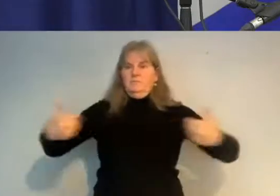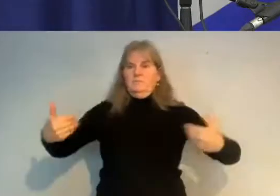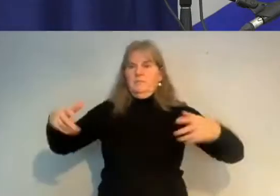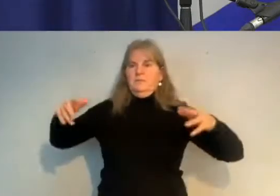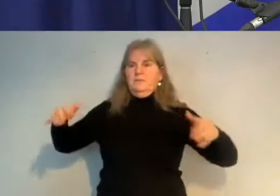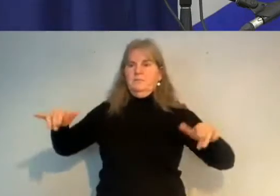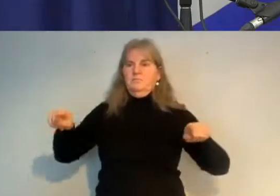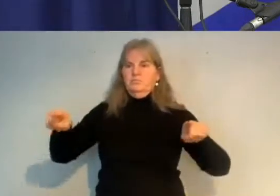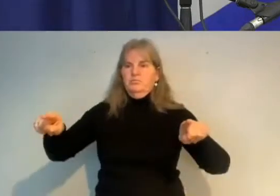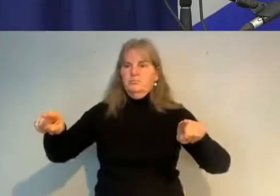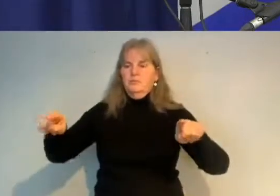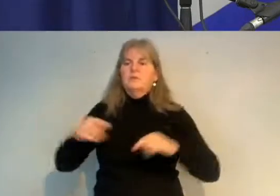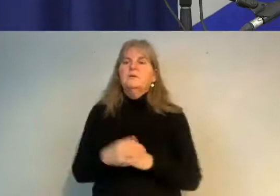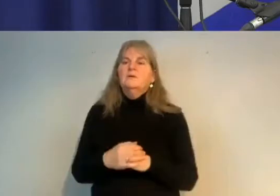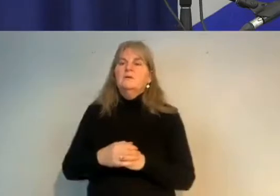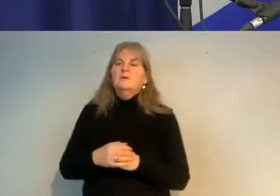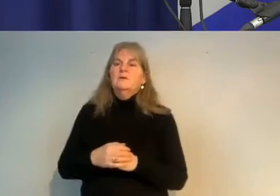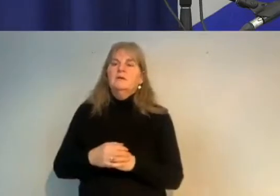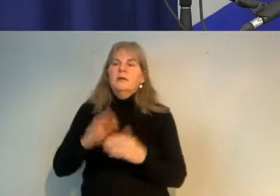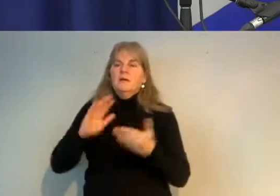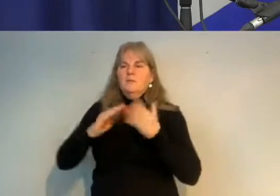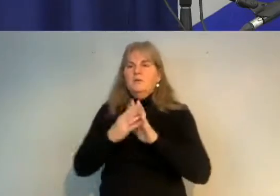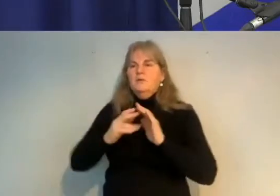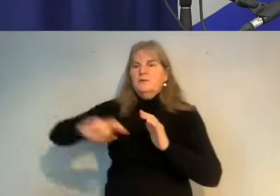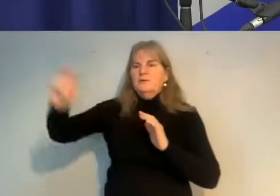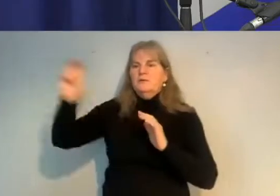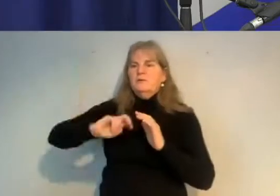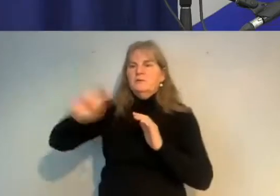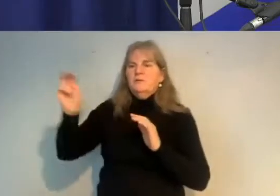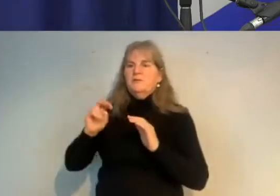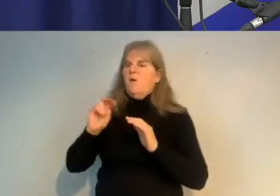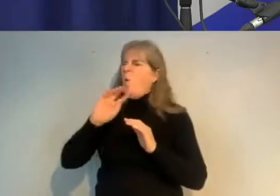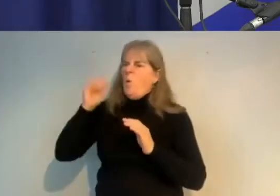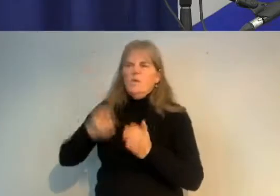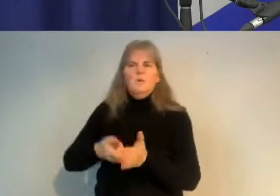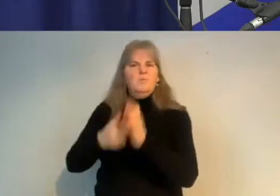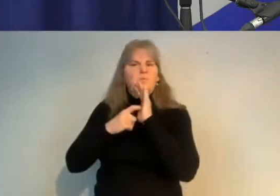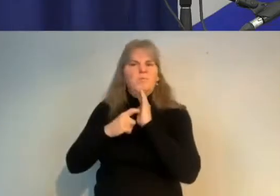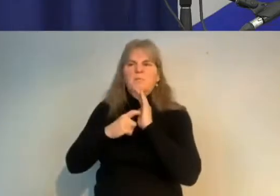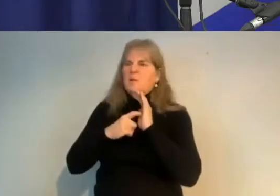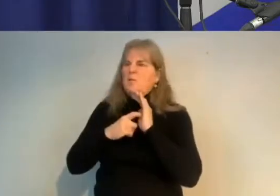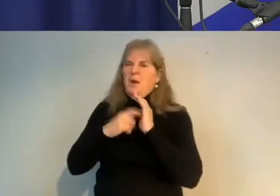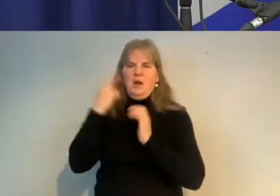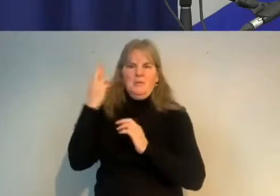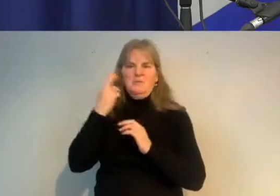Travel between communities should be for essential purposes only.